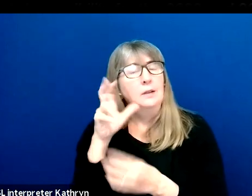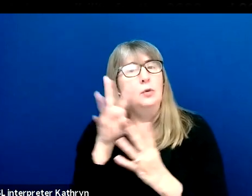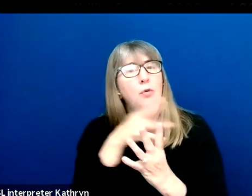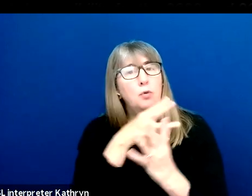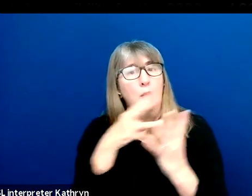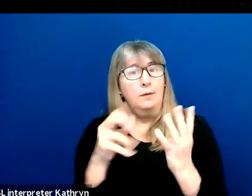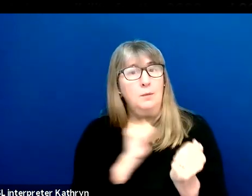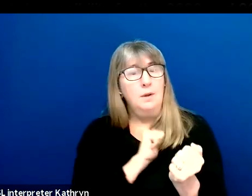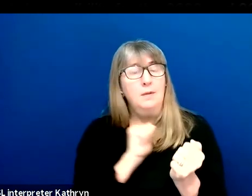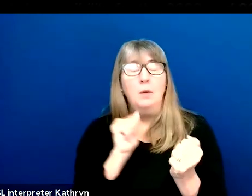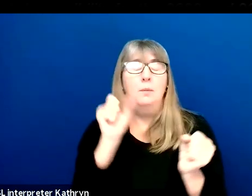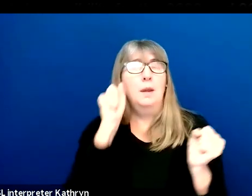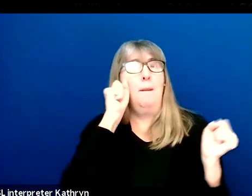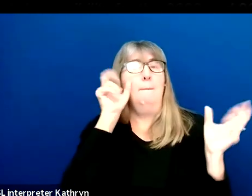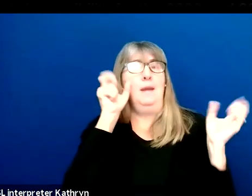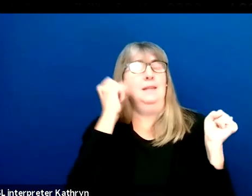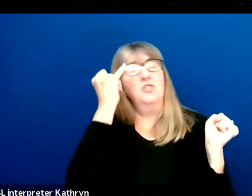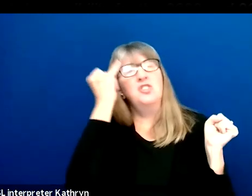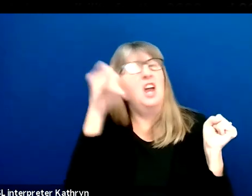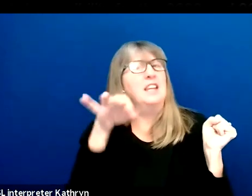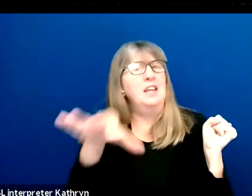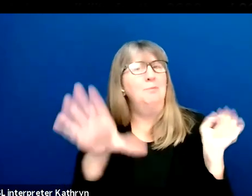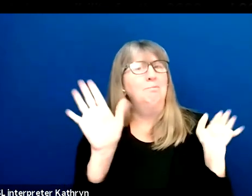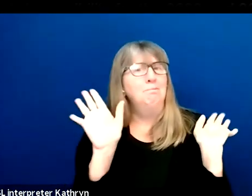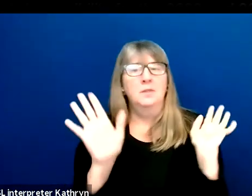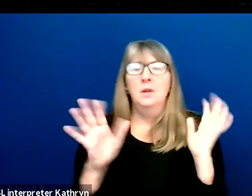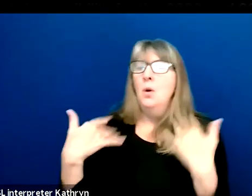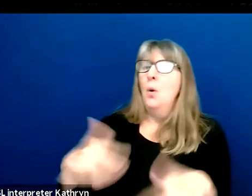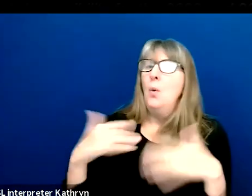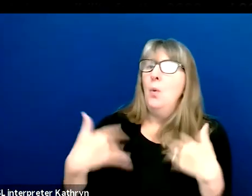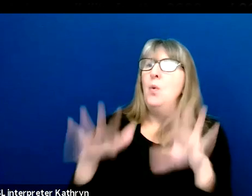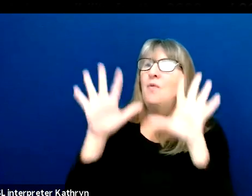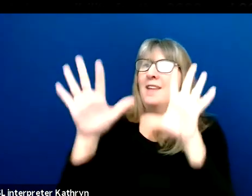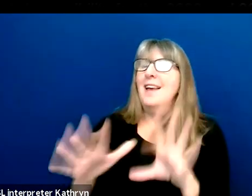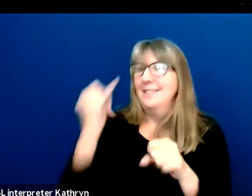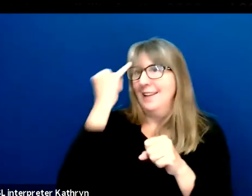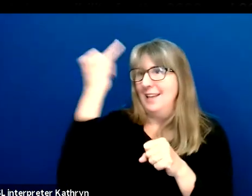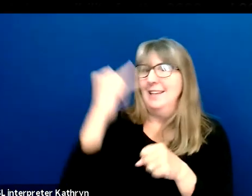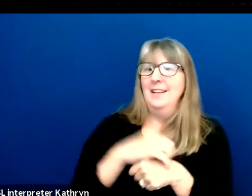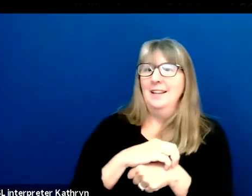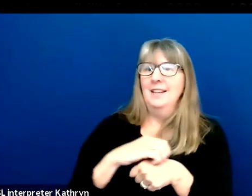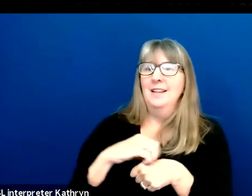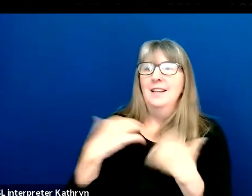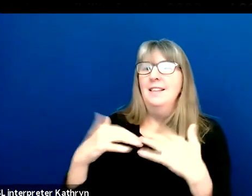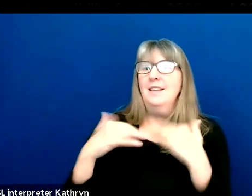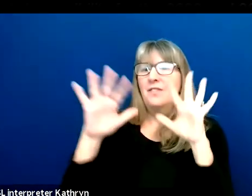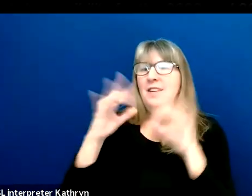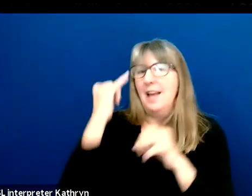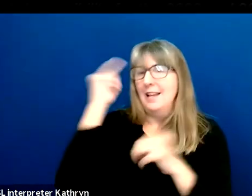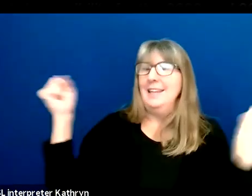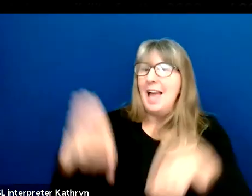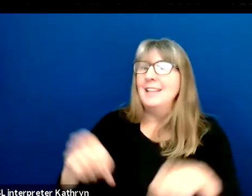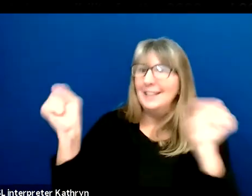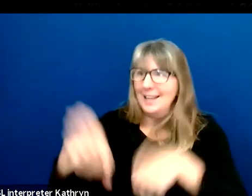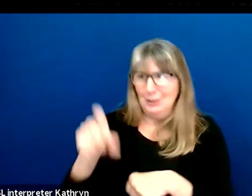be amazing, just as an idea. That is a fantastic idea. That's a fantastic idea. Yes, that